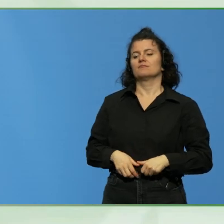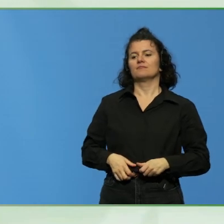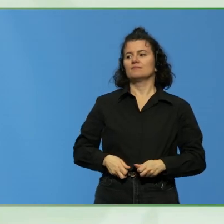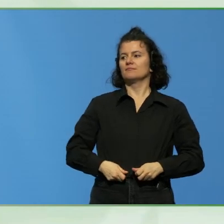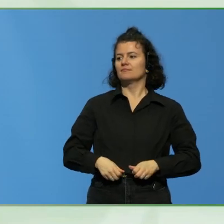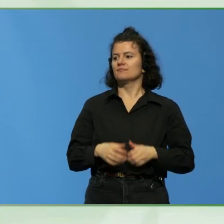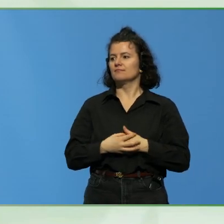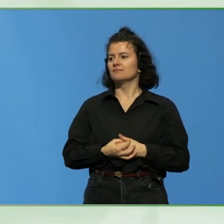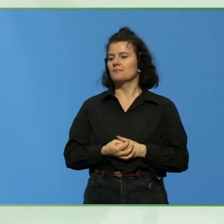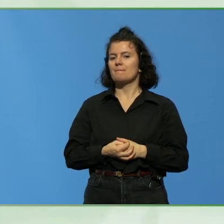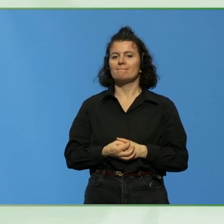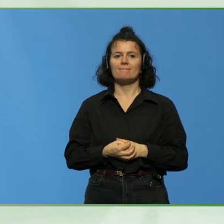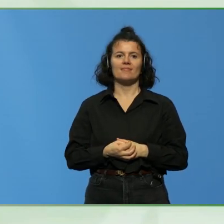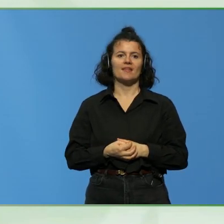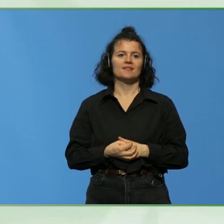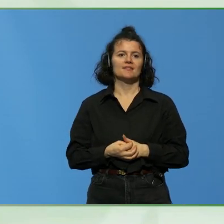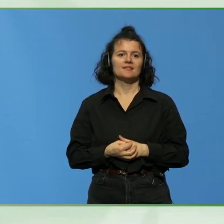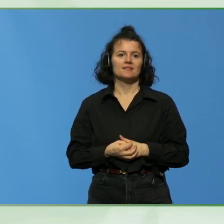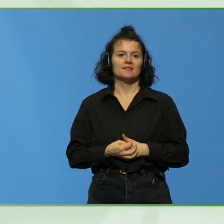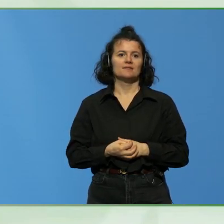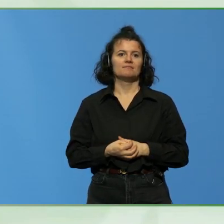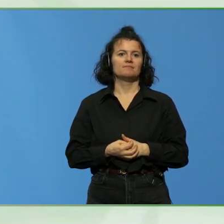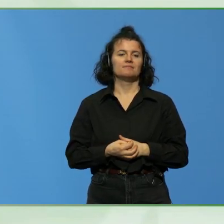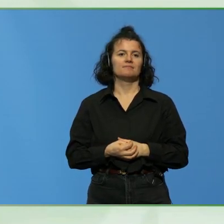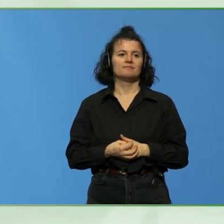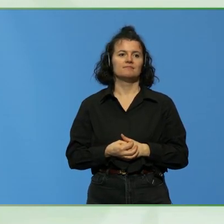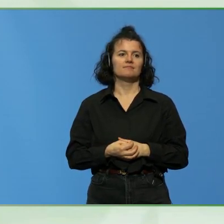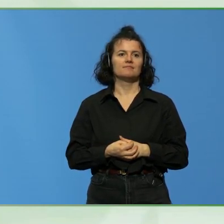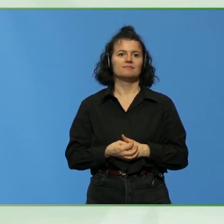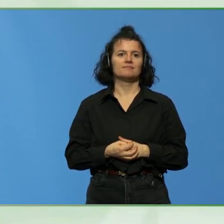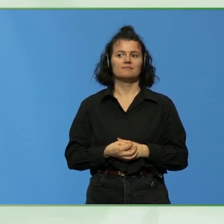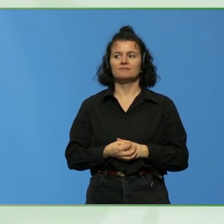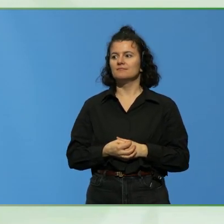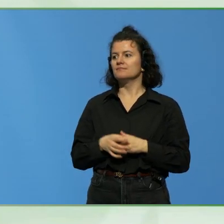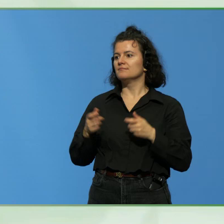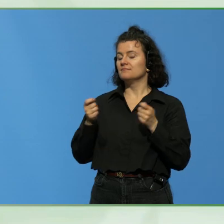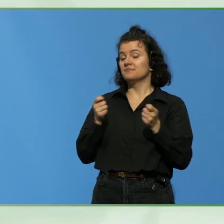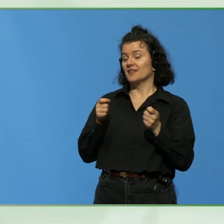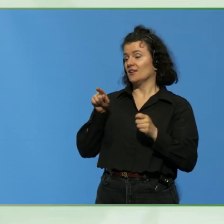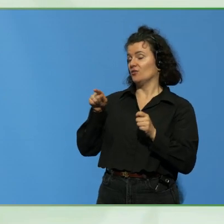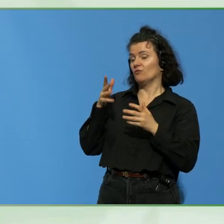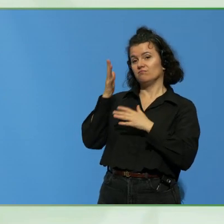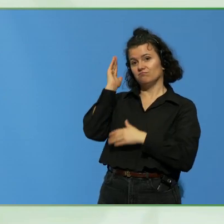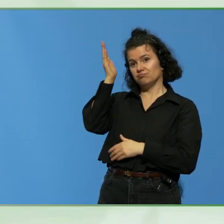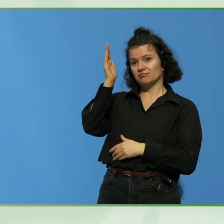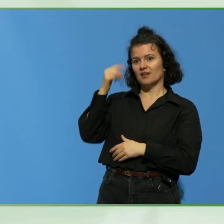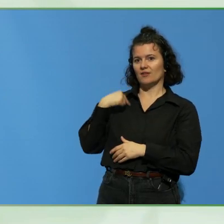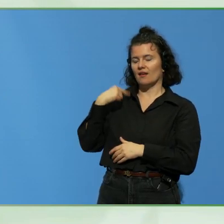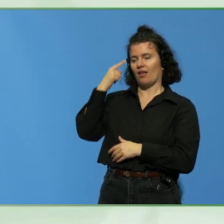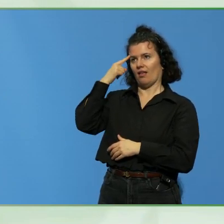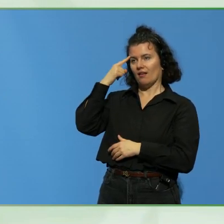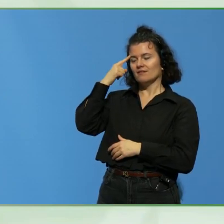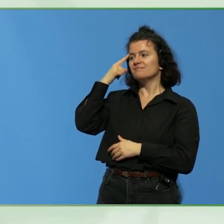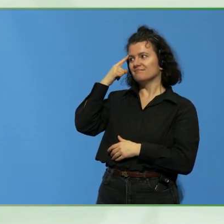I think one thing that you said will stay with me for the longest time is